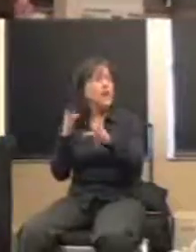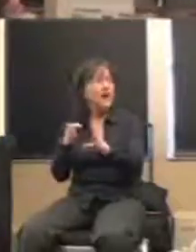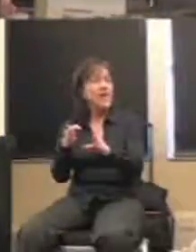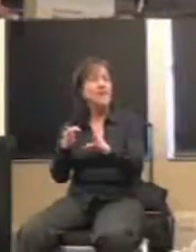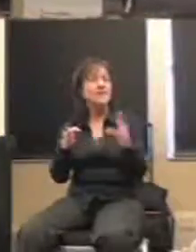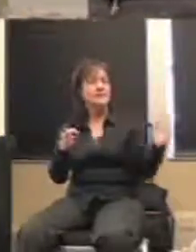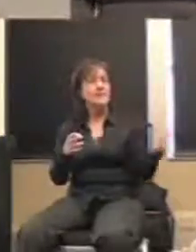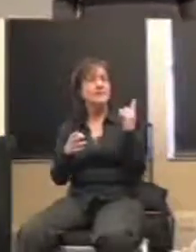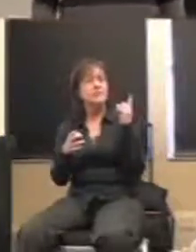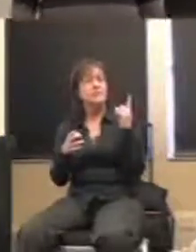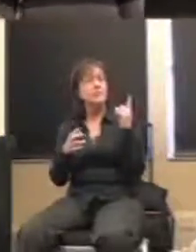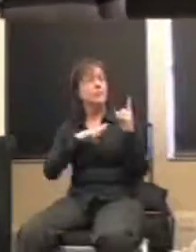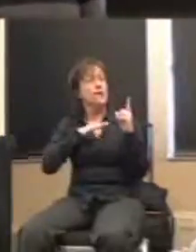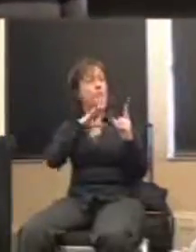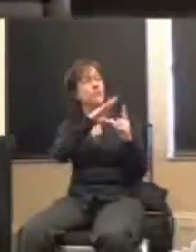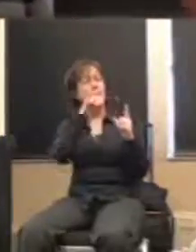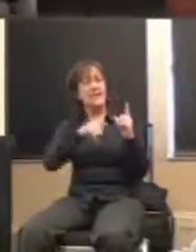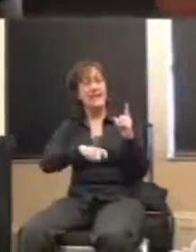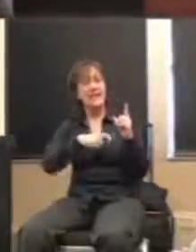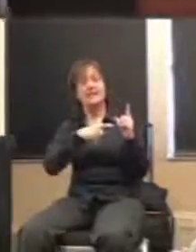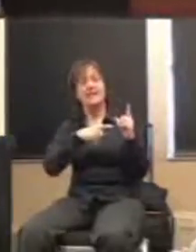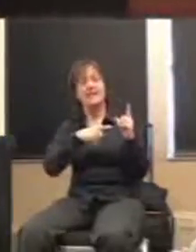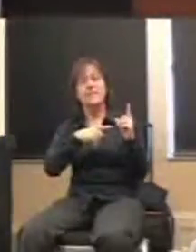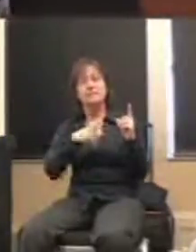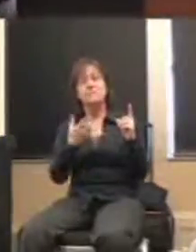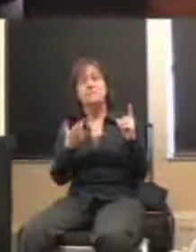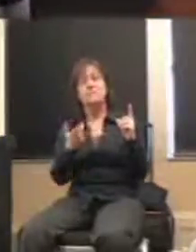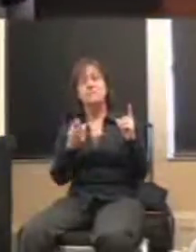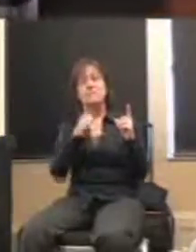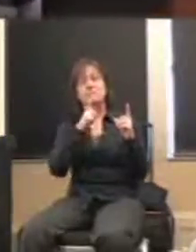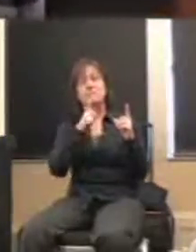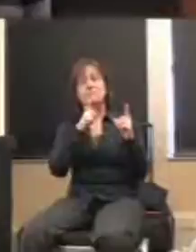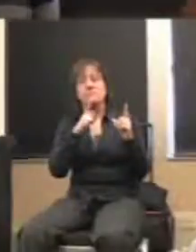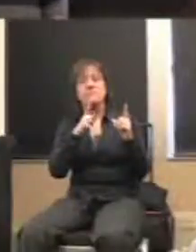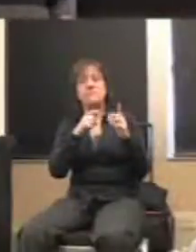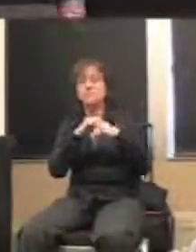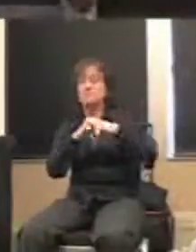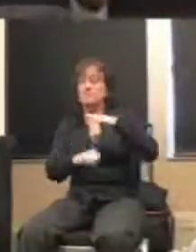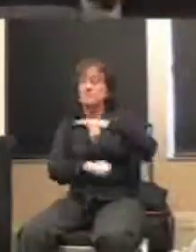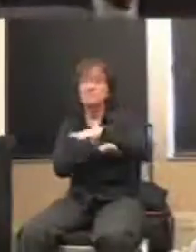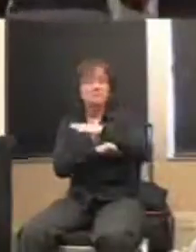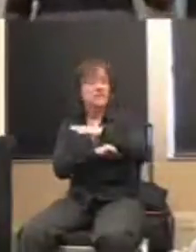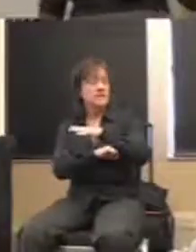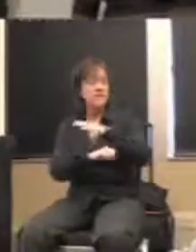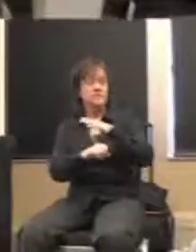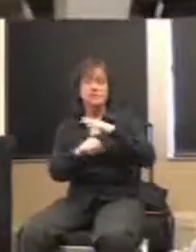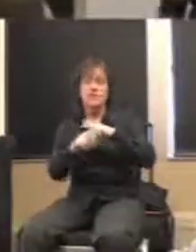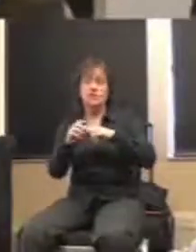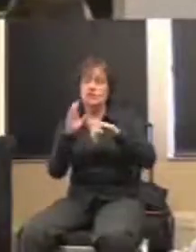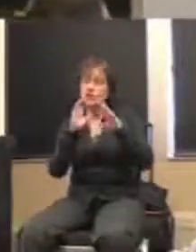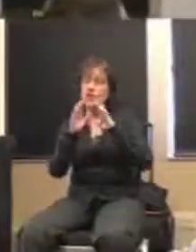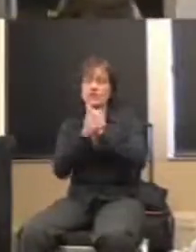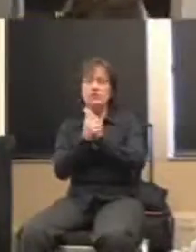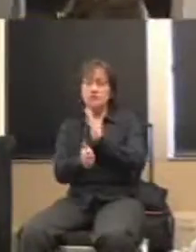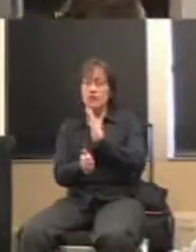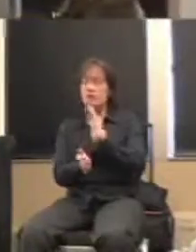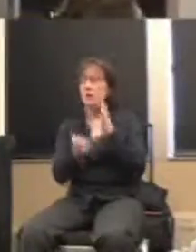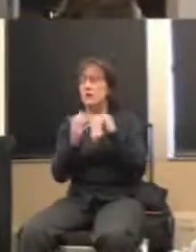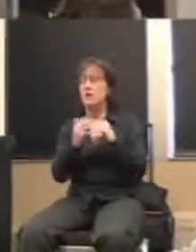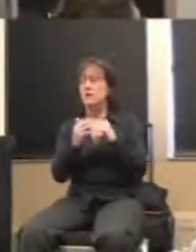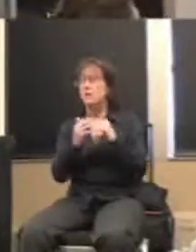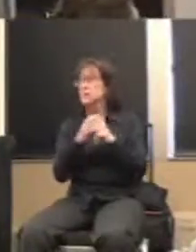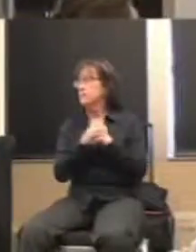needs met. So it really is going to be a foundational communication skill. A couple of extra hints for phase